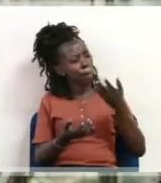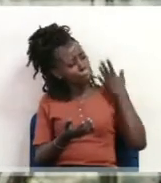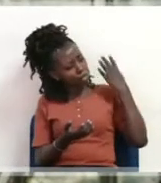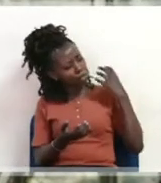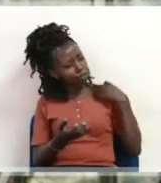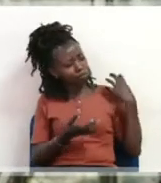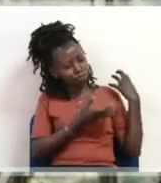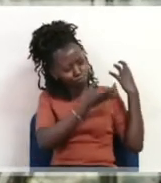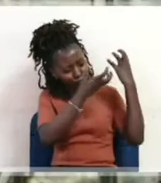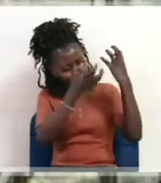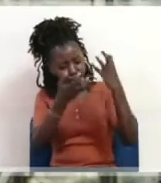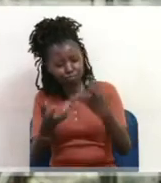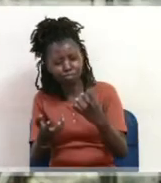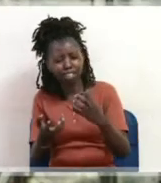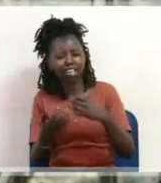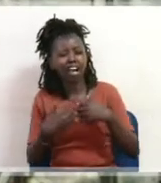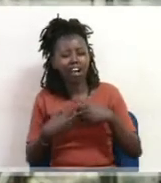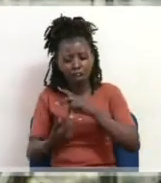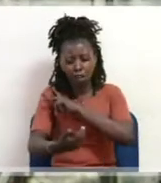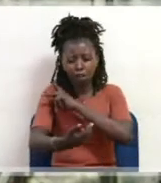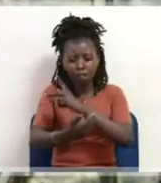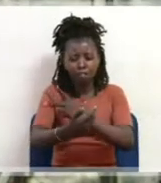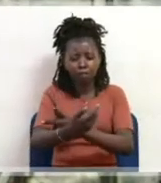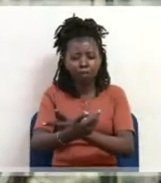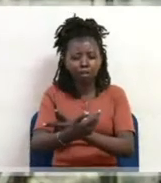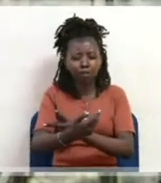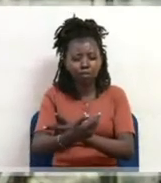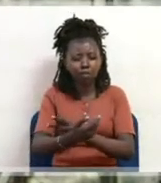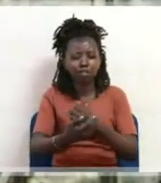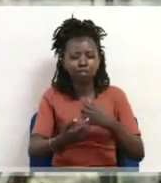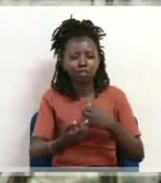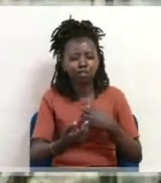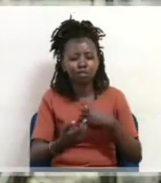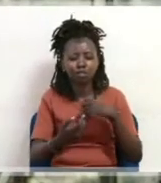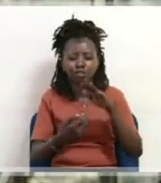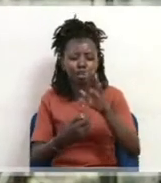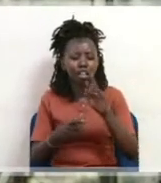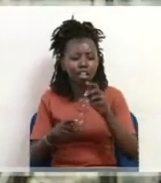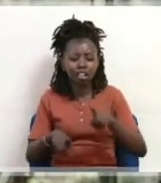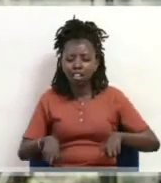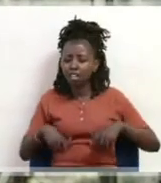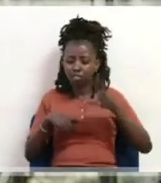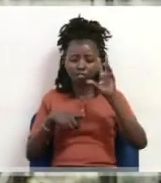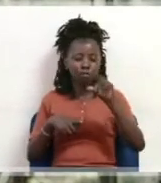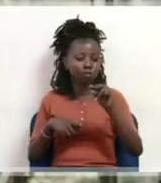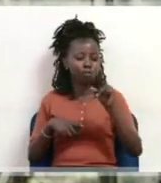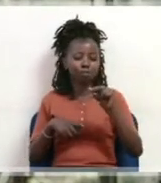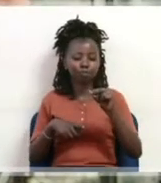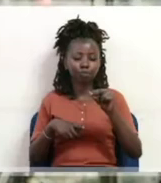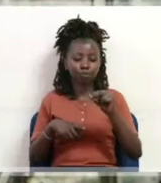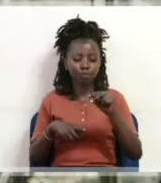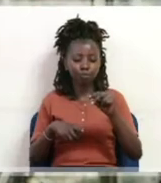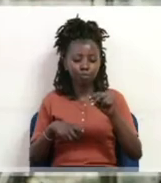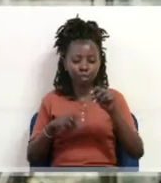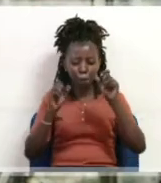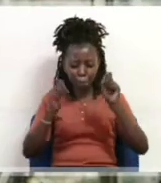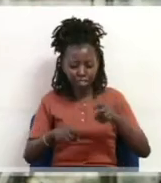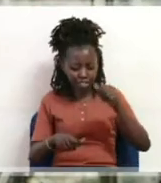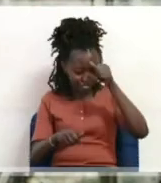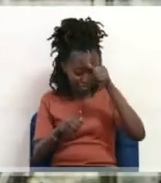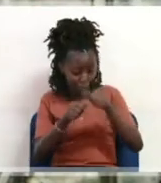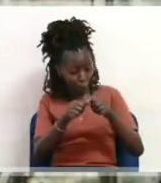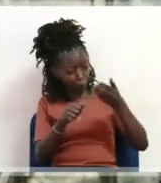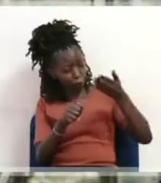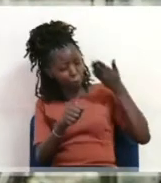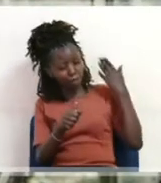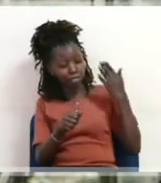you have no power over me." Even when we remember it, we have to remind the past, the blood of Jesus has cleansed